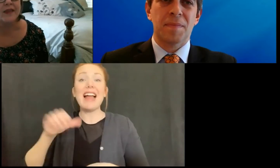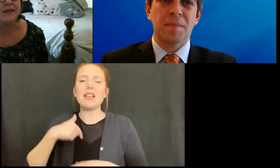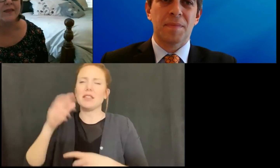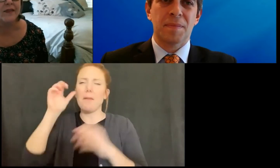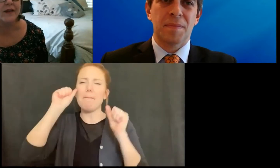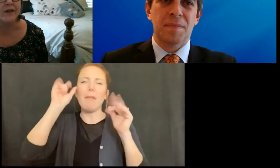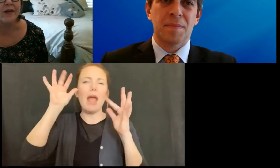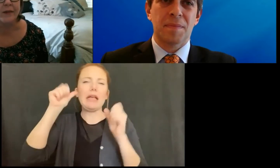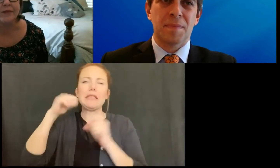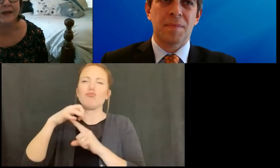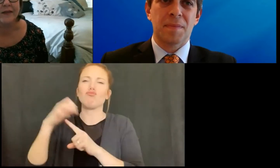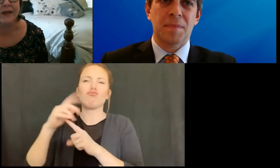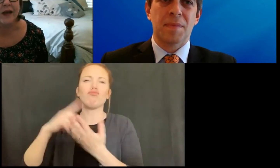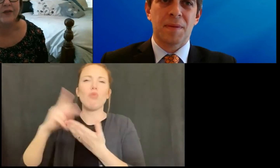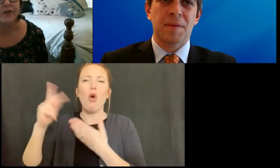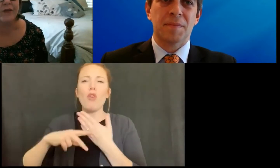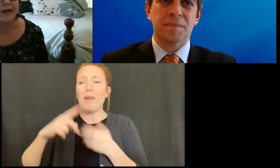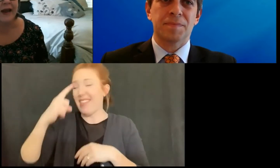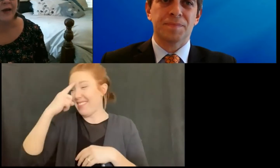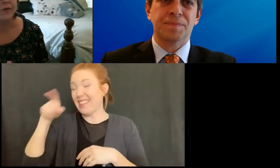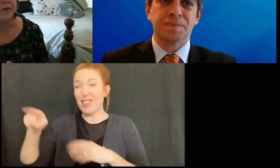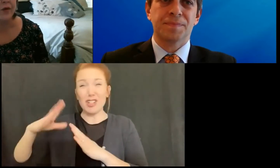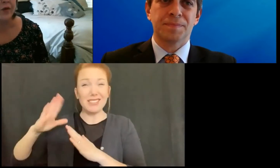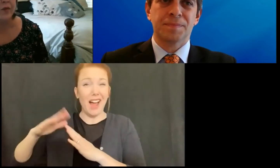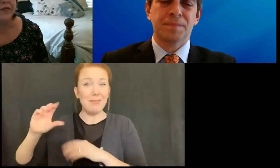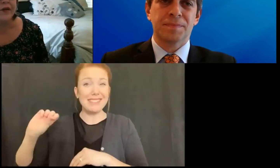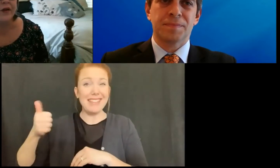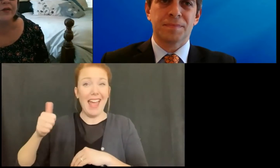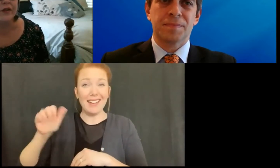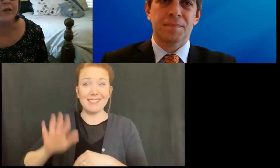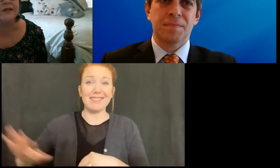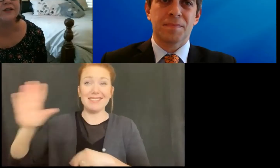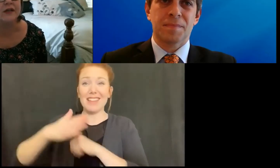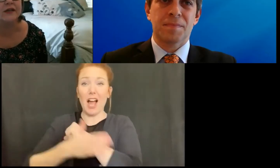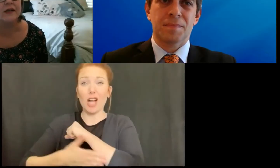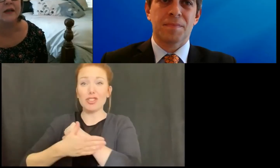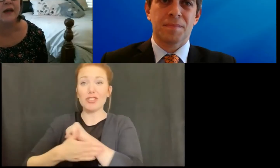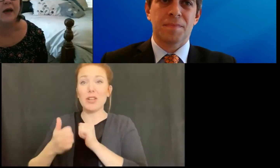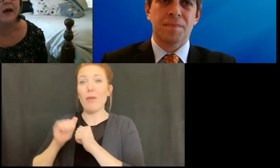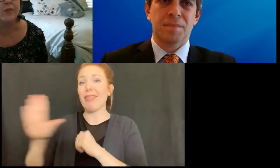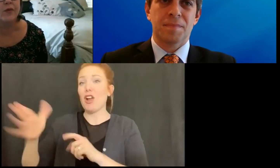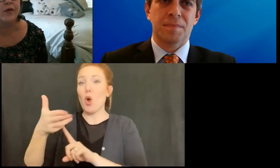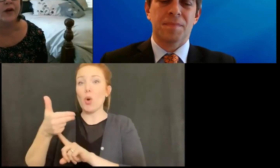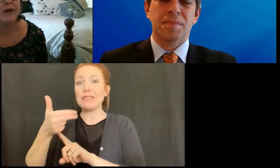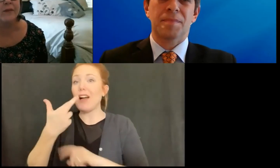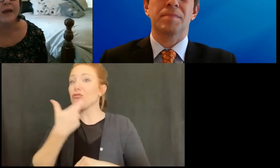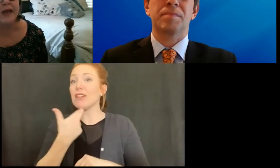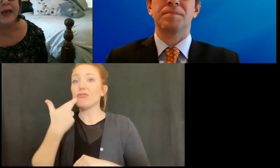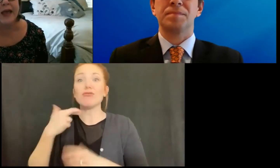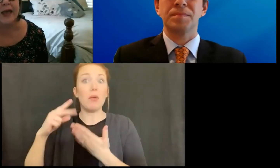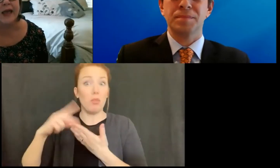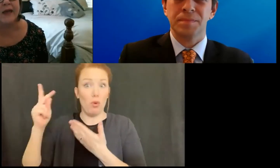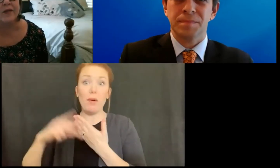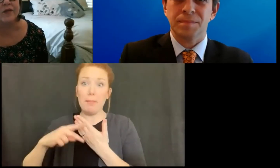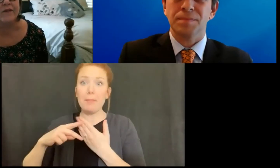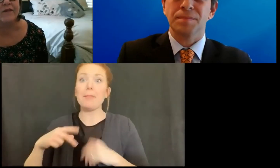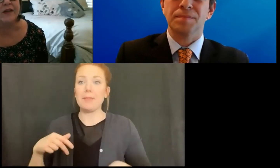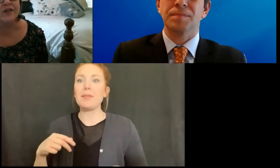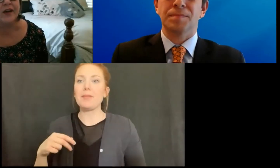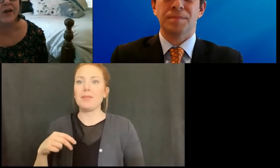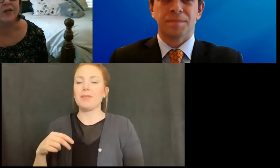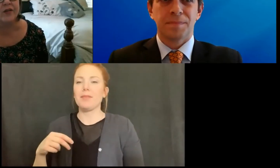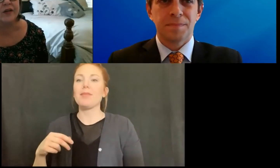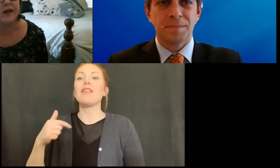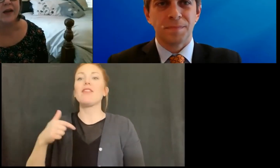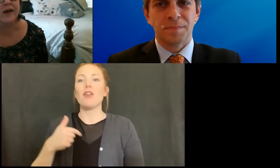I think that they're top 10 in the country right now with their hotel restaurant program. And so I